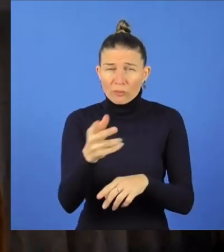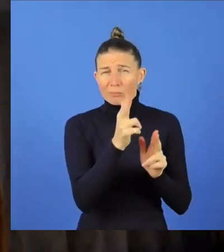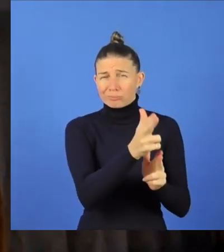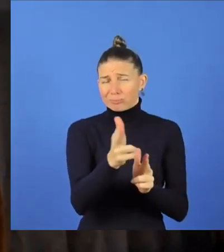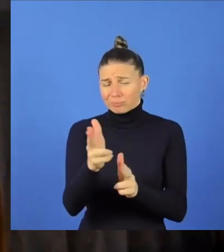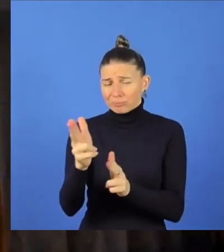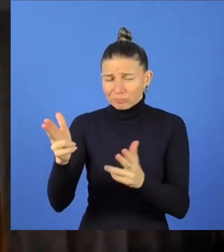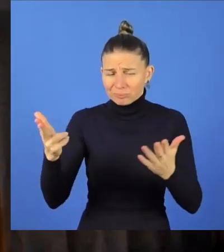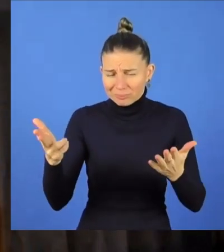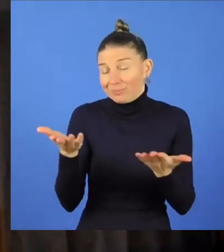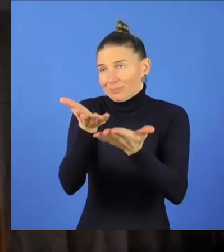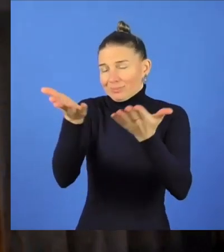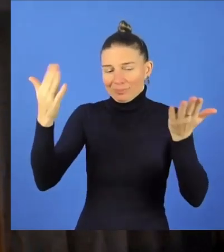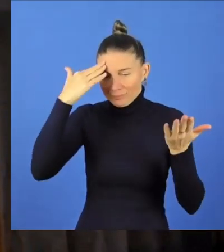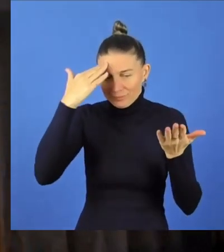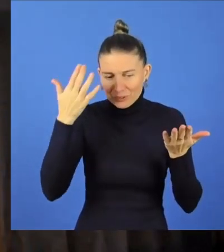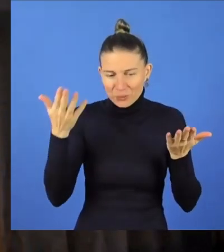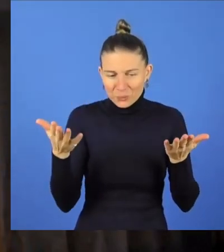it.